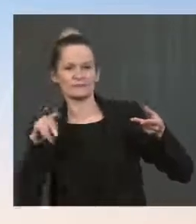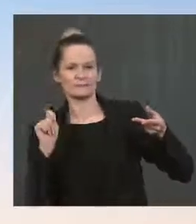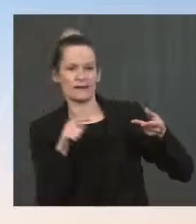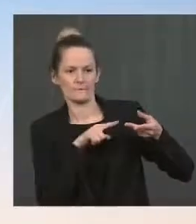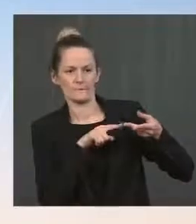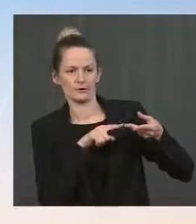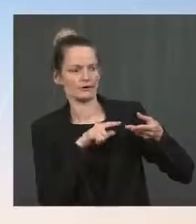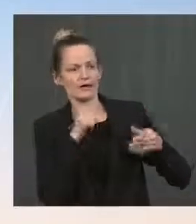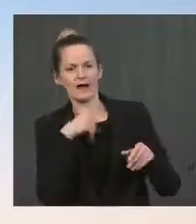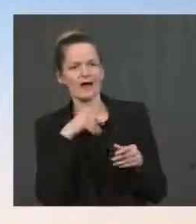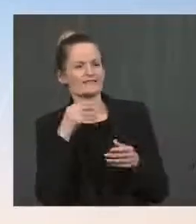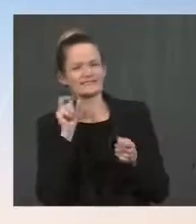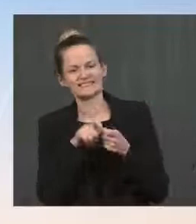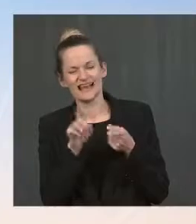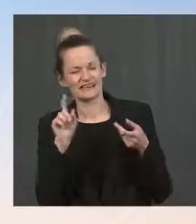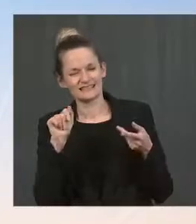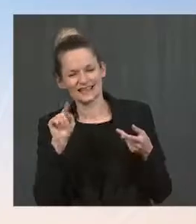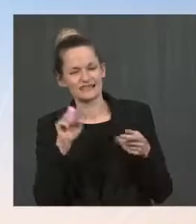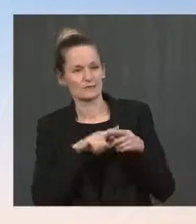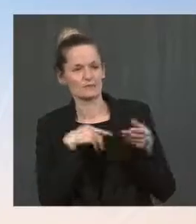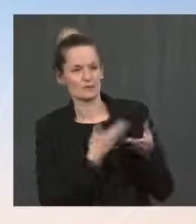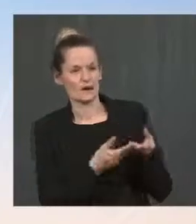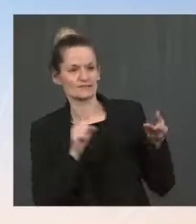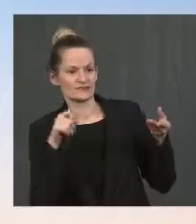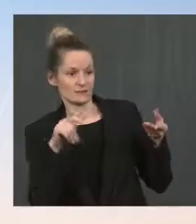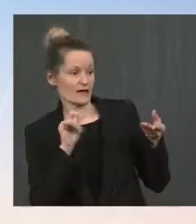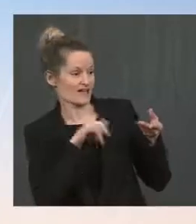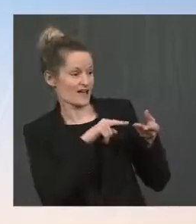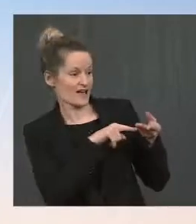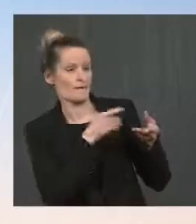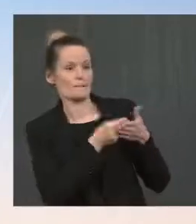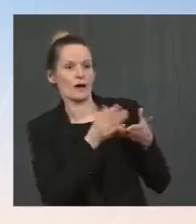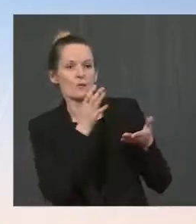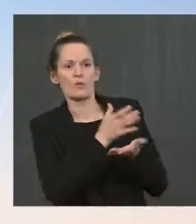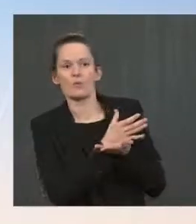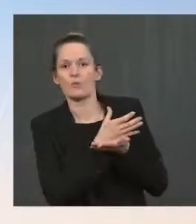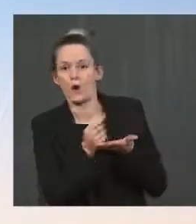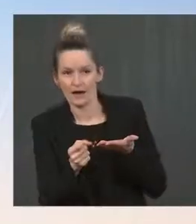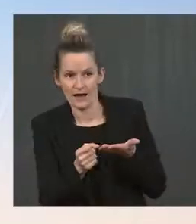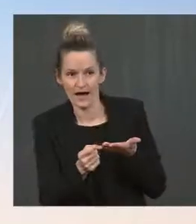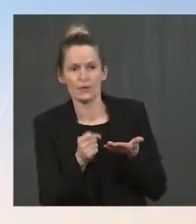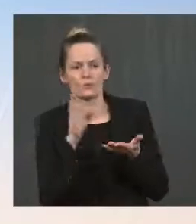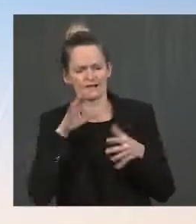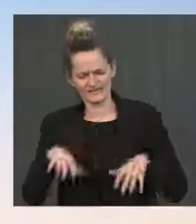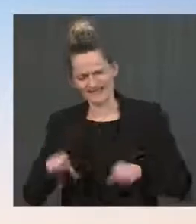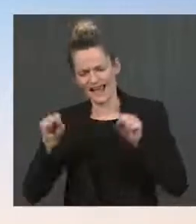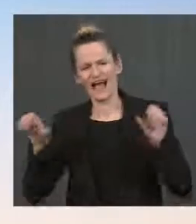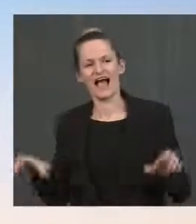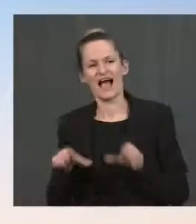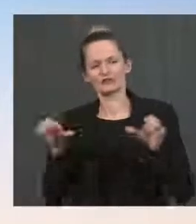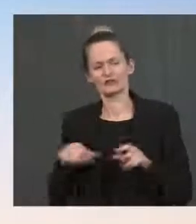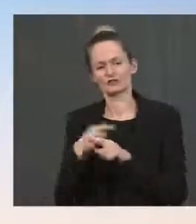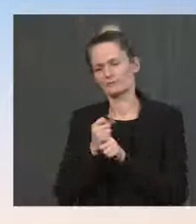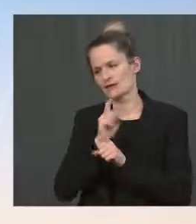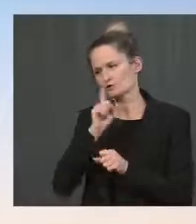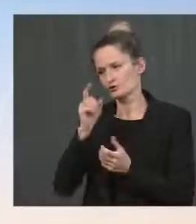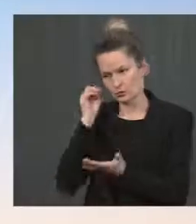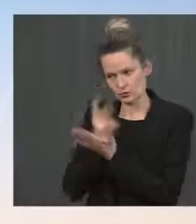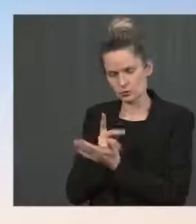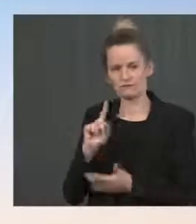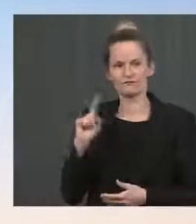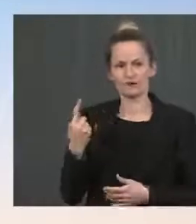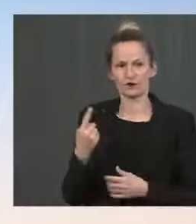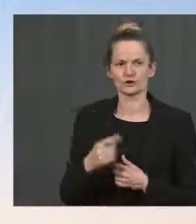limit before it becomes a crisis. Yesterday, the president said that he intended to see wildfire damage when he